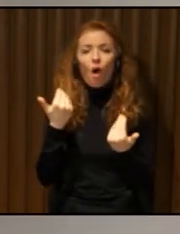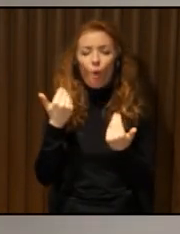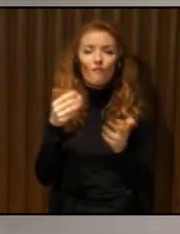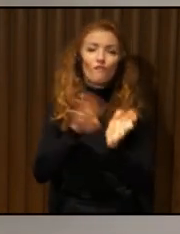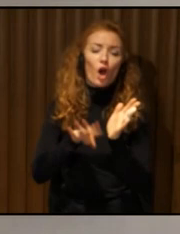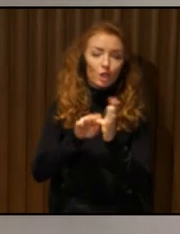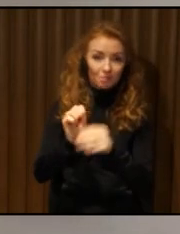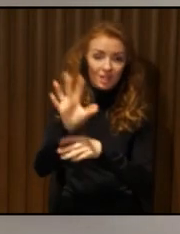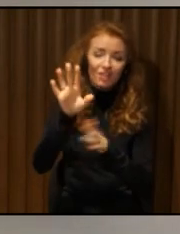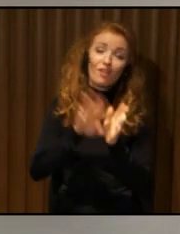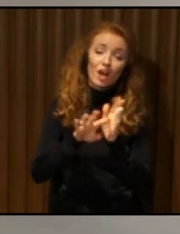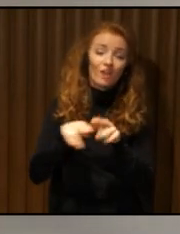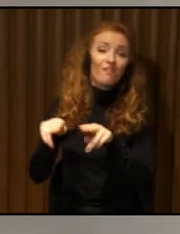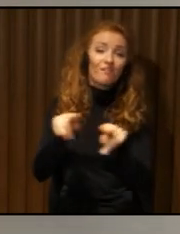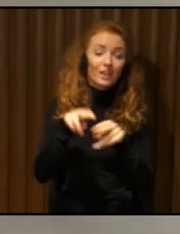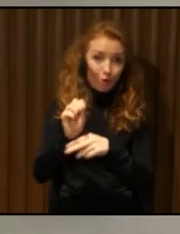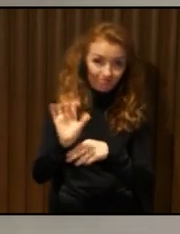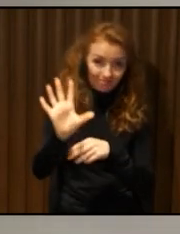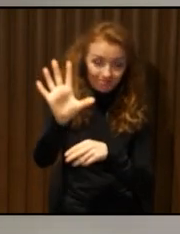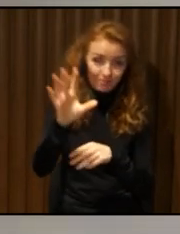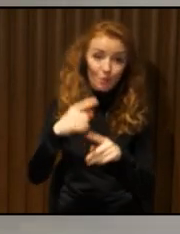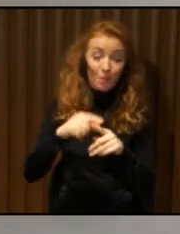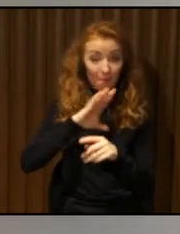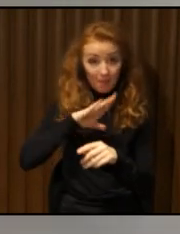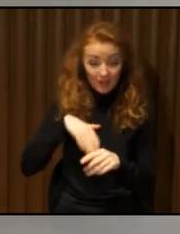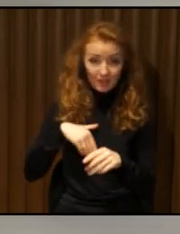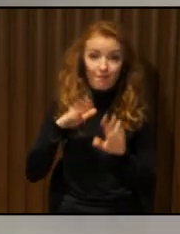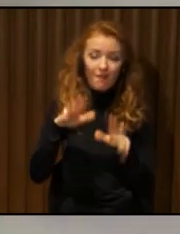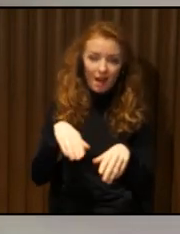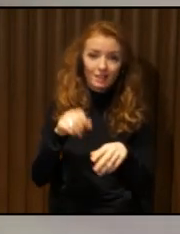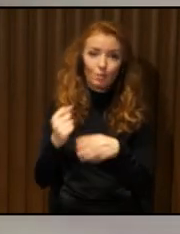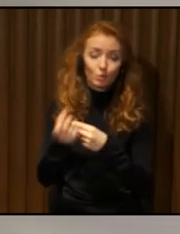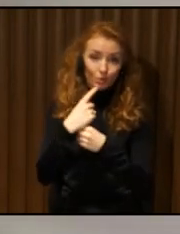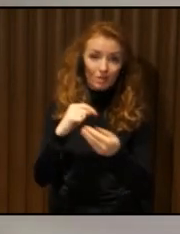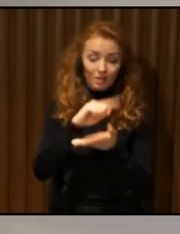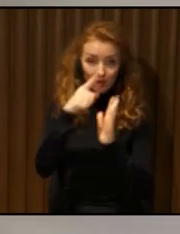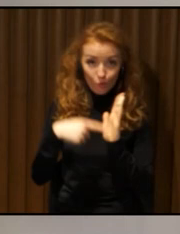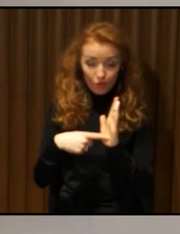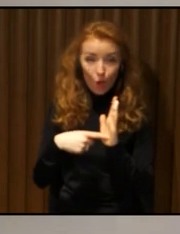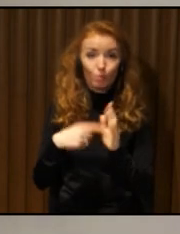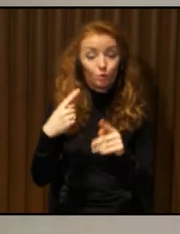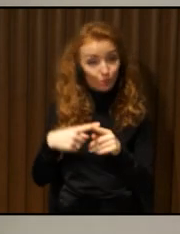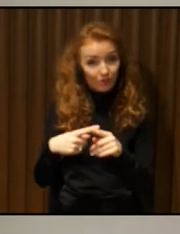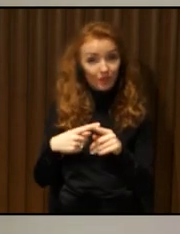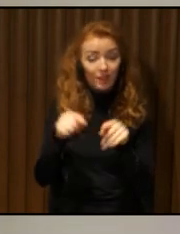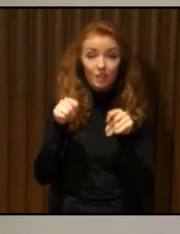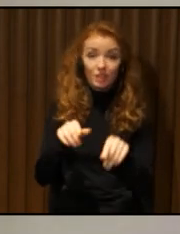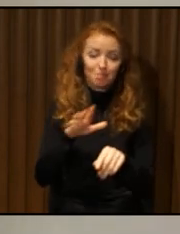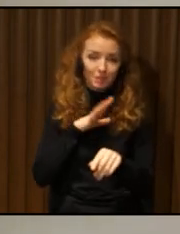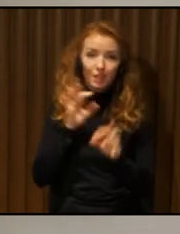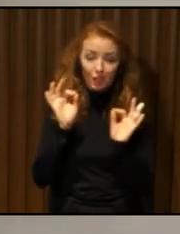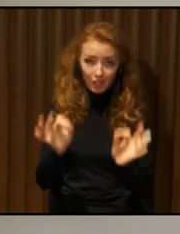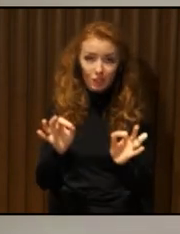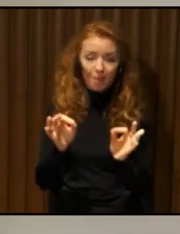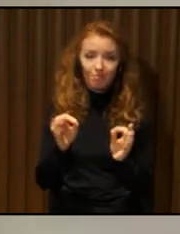And then, of course, you can ask me whatever you want. But to take you through the journey of doing such a magical project and